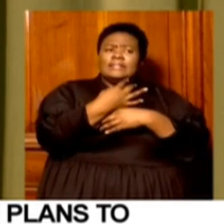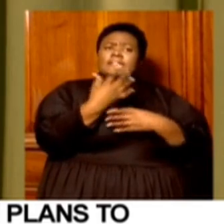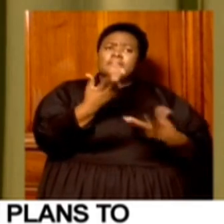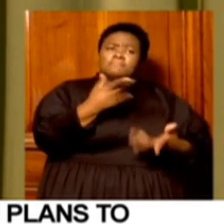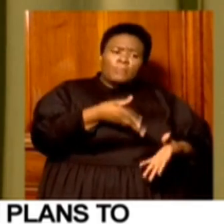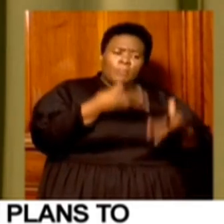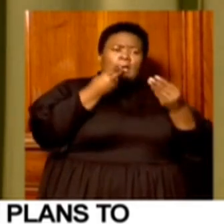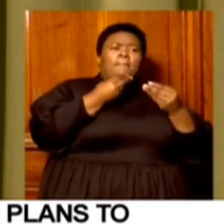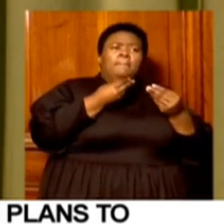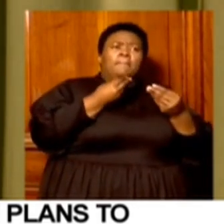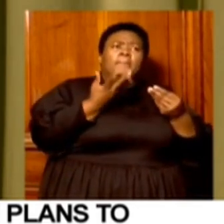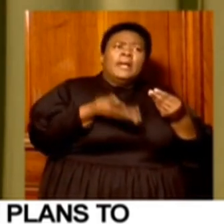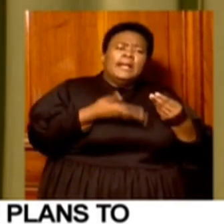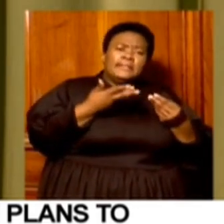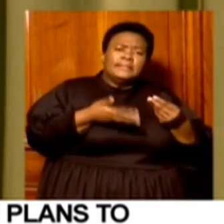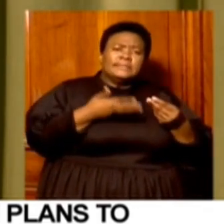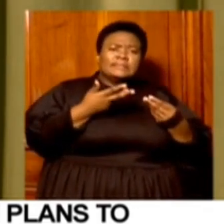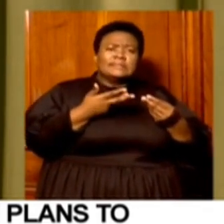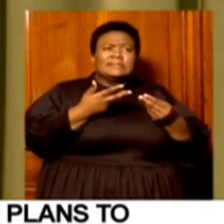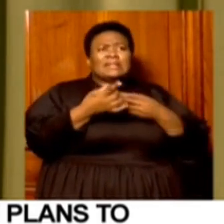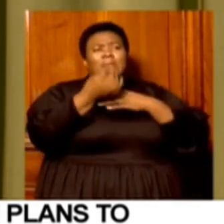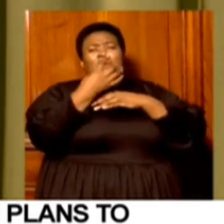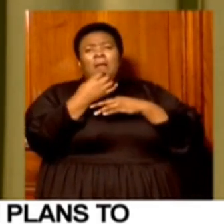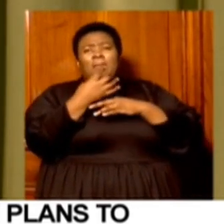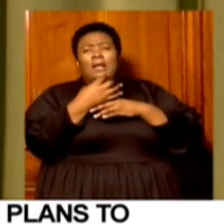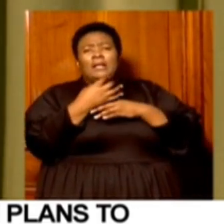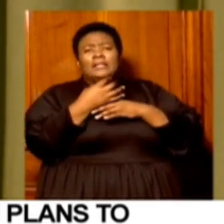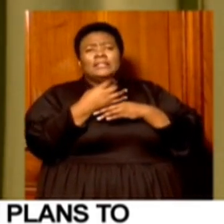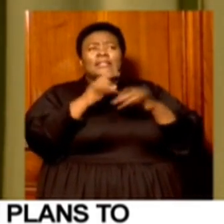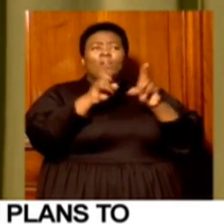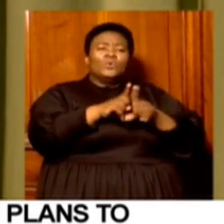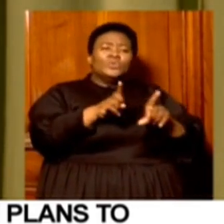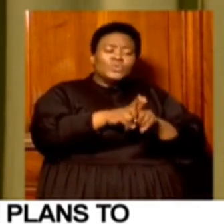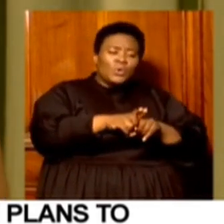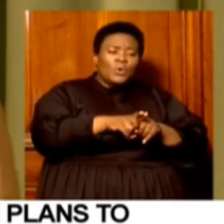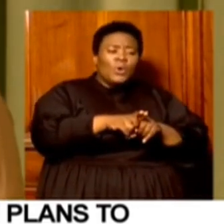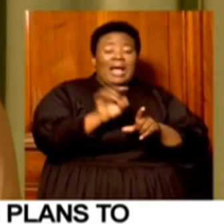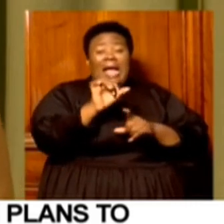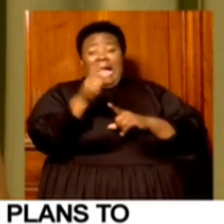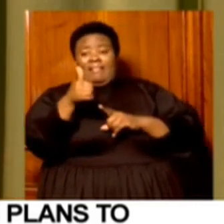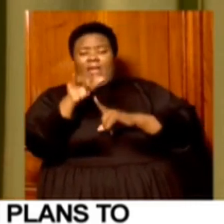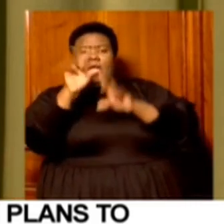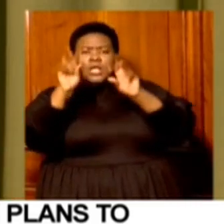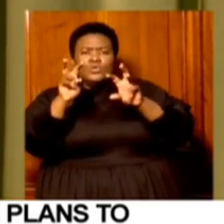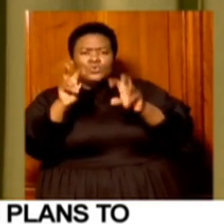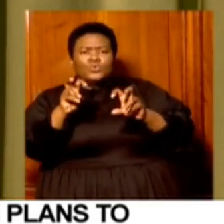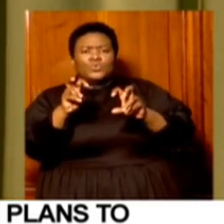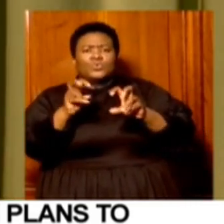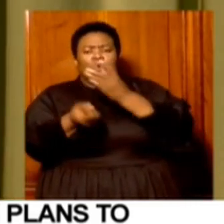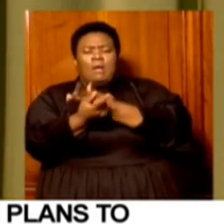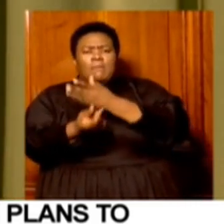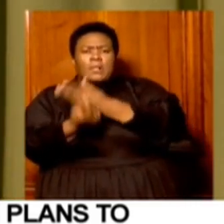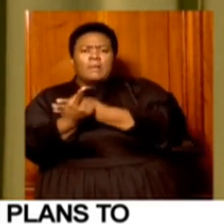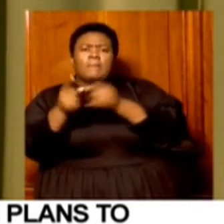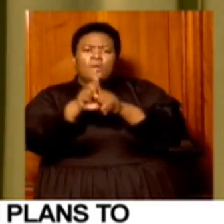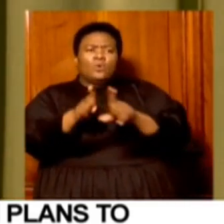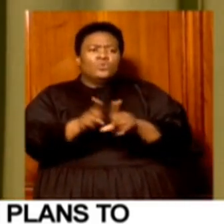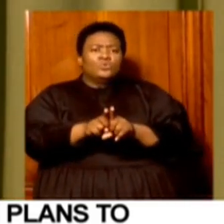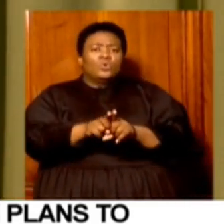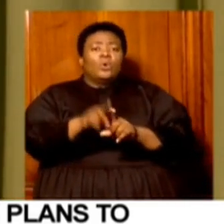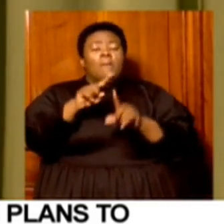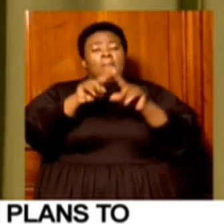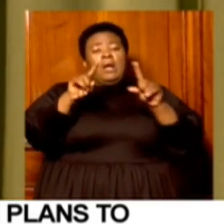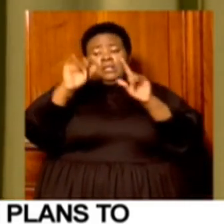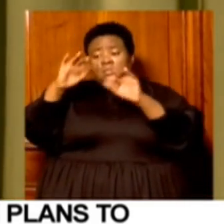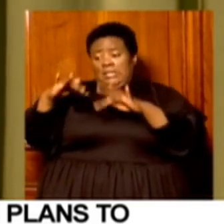it is an advice that comes also in the midst of many other issues that cabinet at the